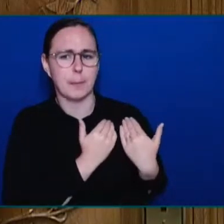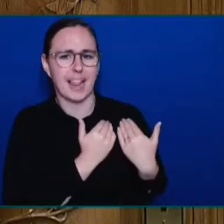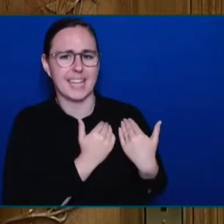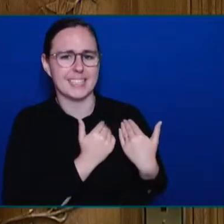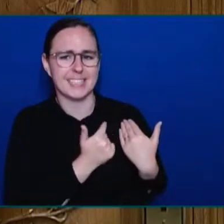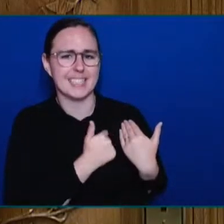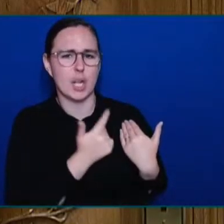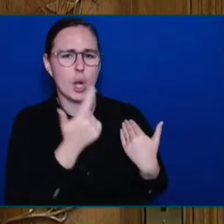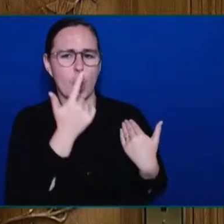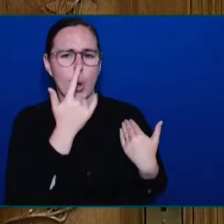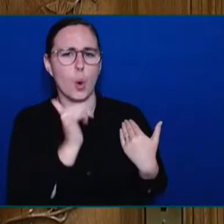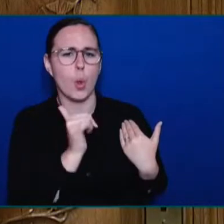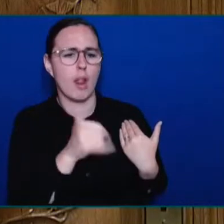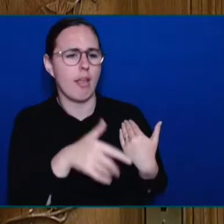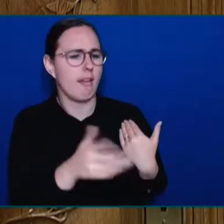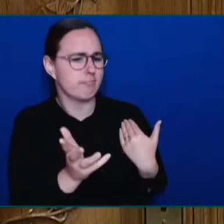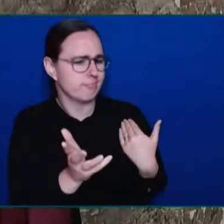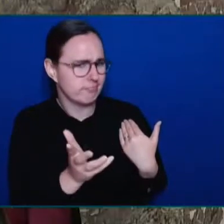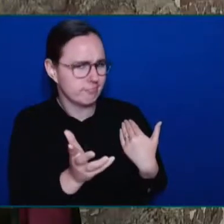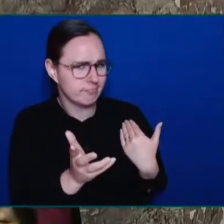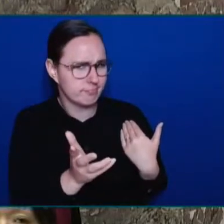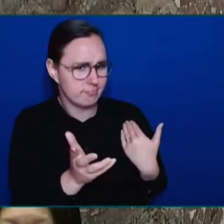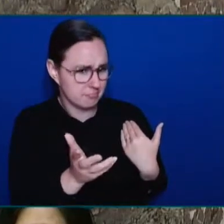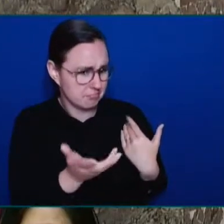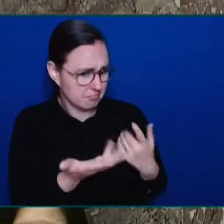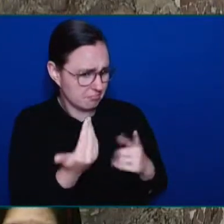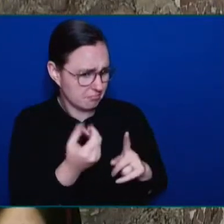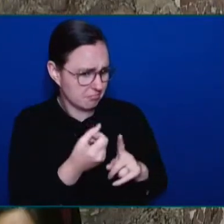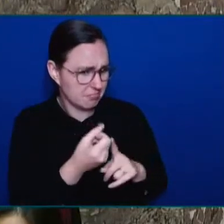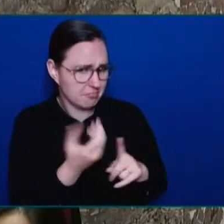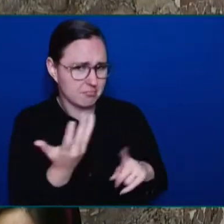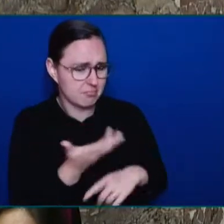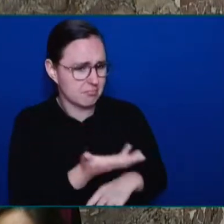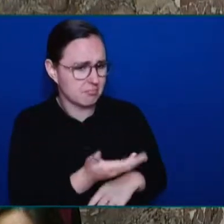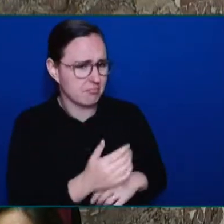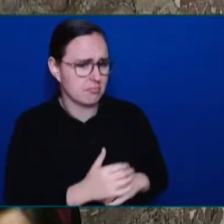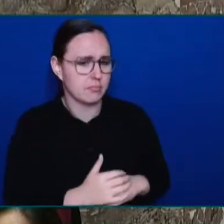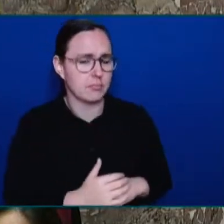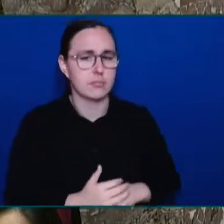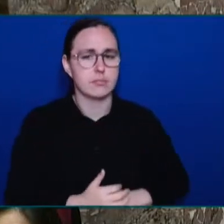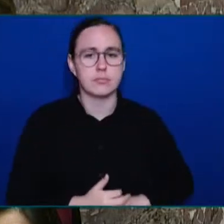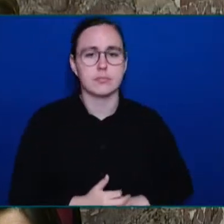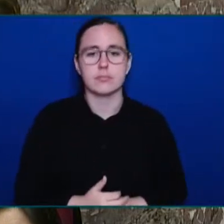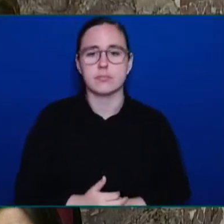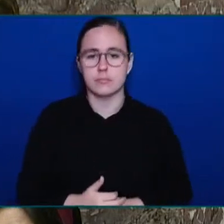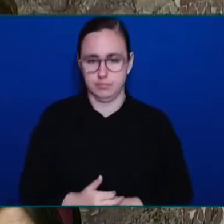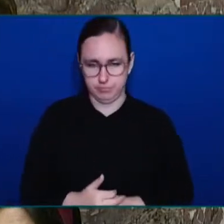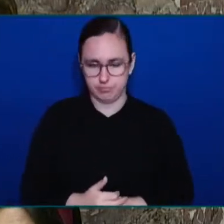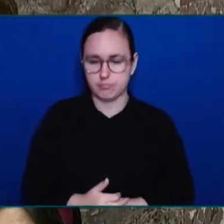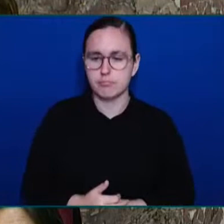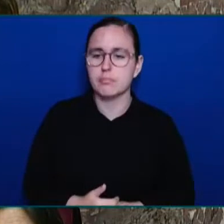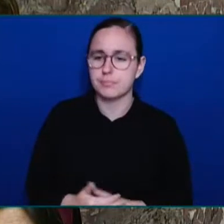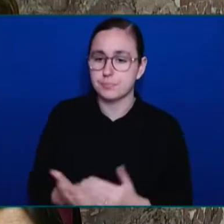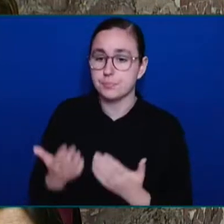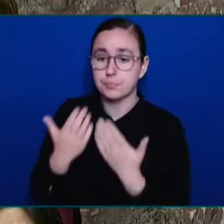Minister of Health. Thank you, Honourable Speaker. And I think, Honourable Speaker, in the face of 2 public